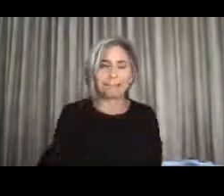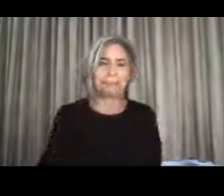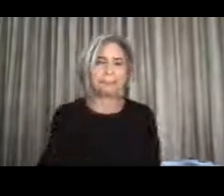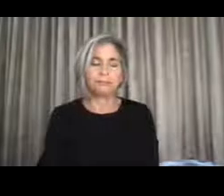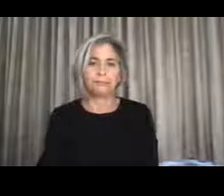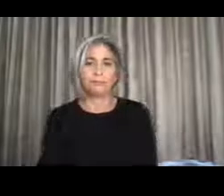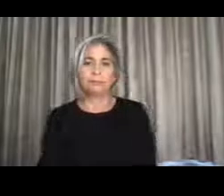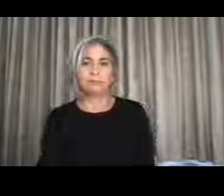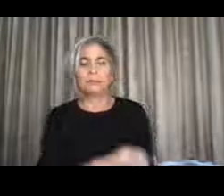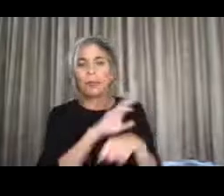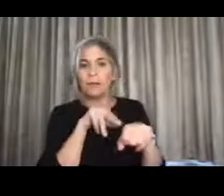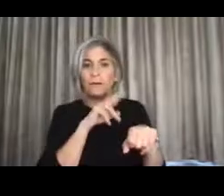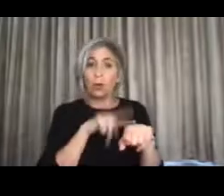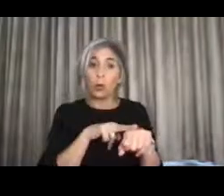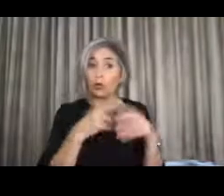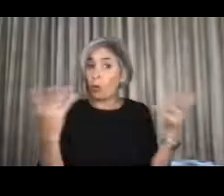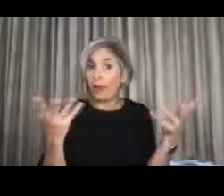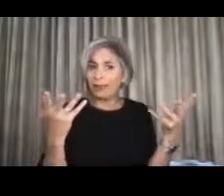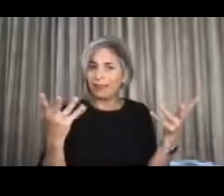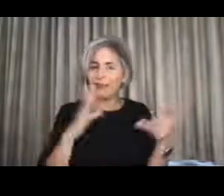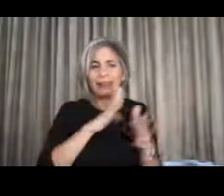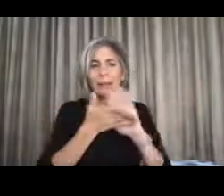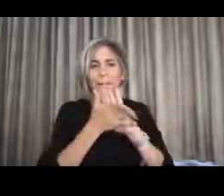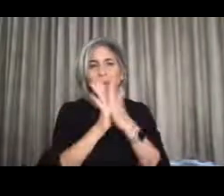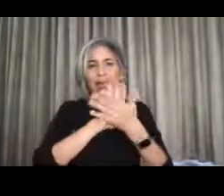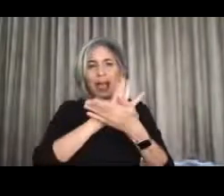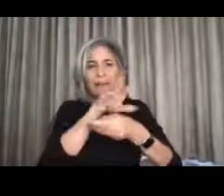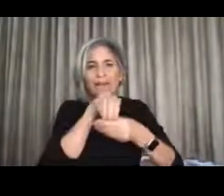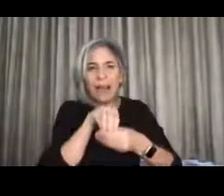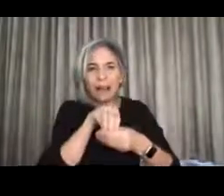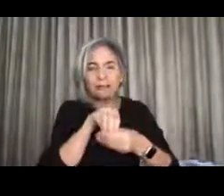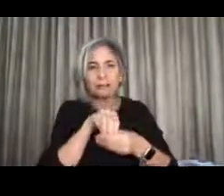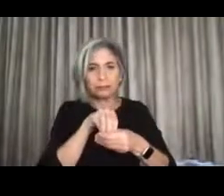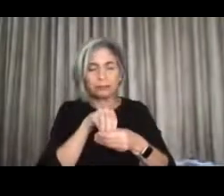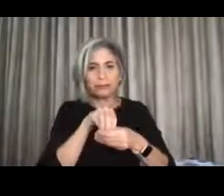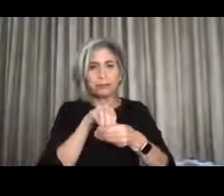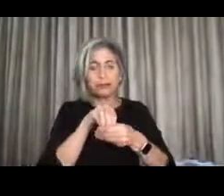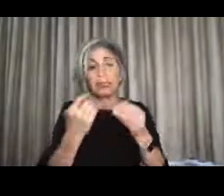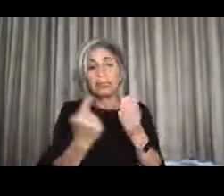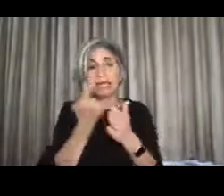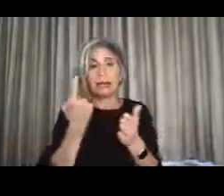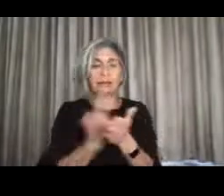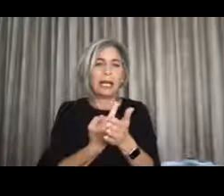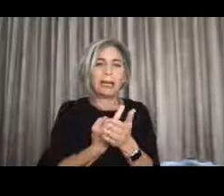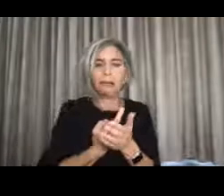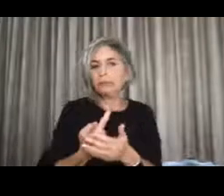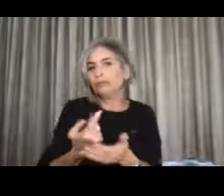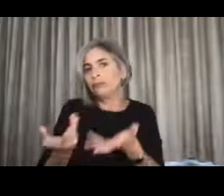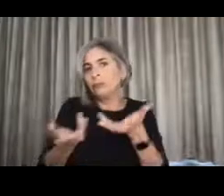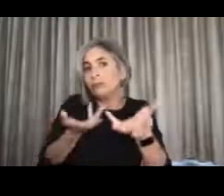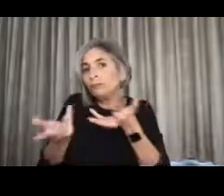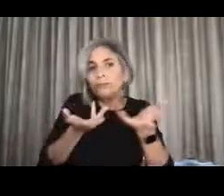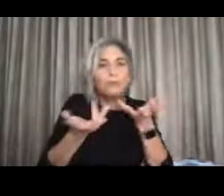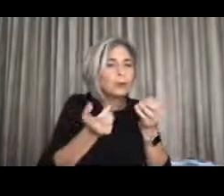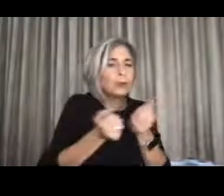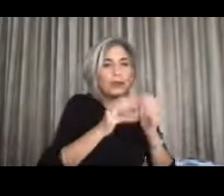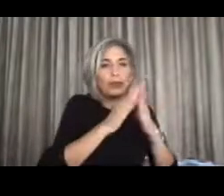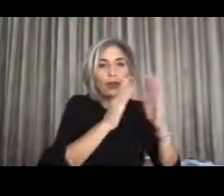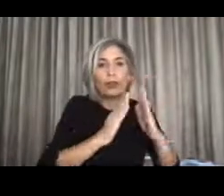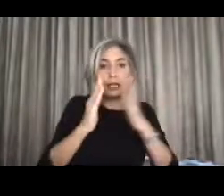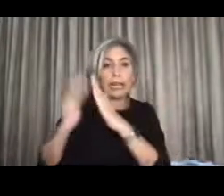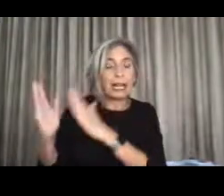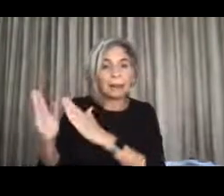And then, of course, get involved. There are many ways to get engaged in disaster, and sometimes just talking to your neighbor and making sure that they're okay and have a